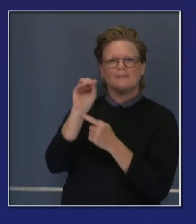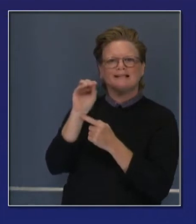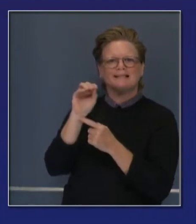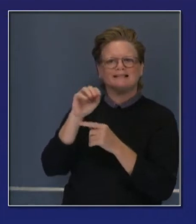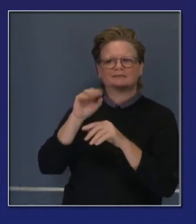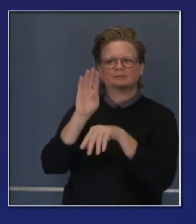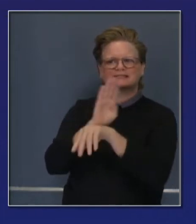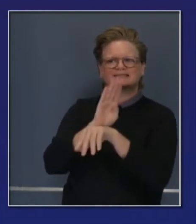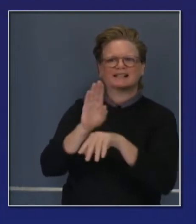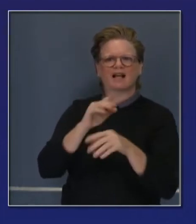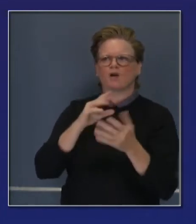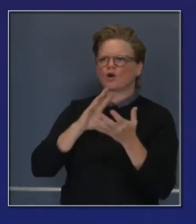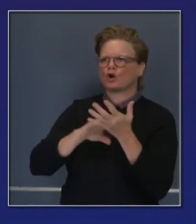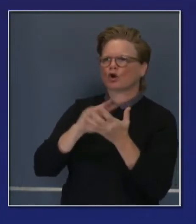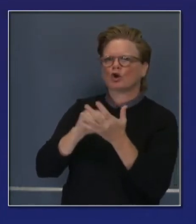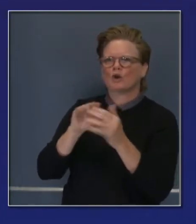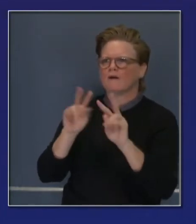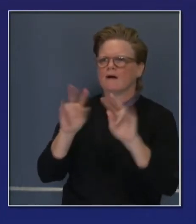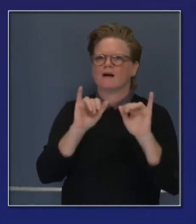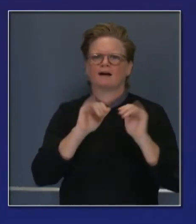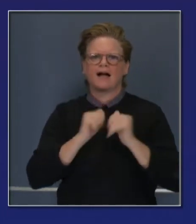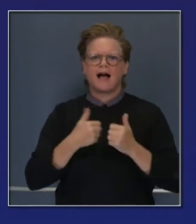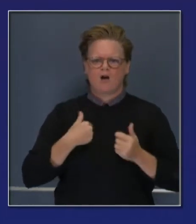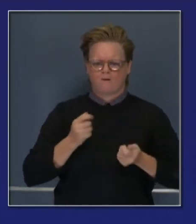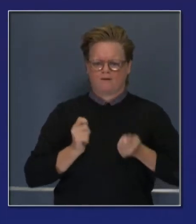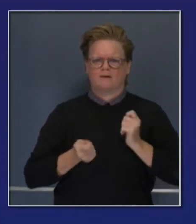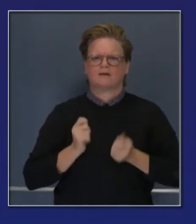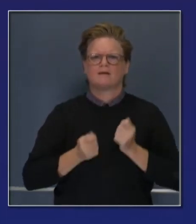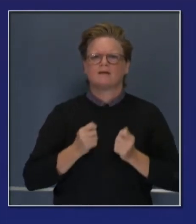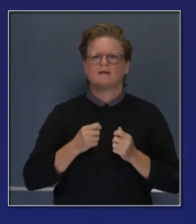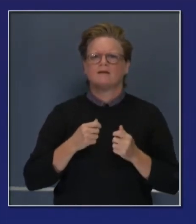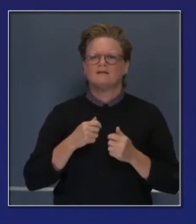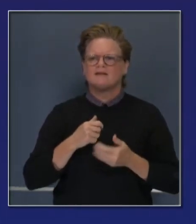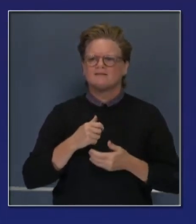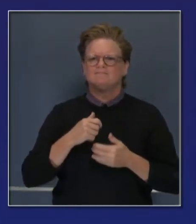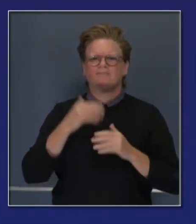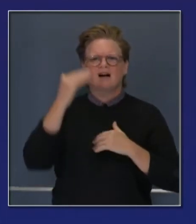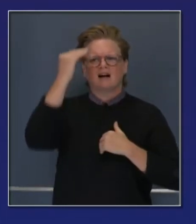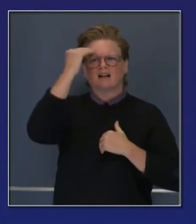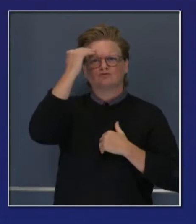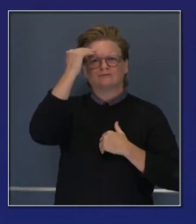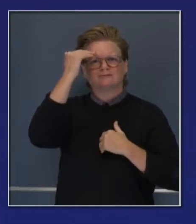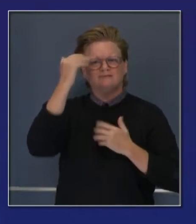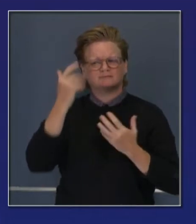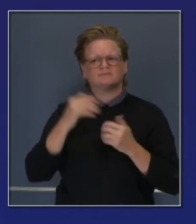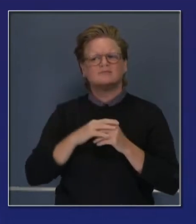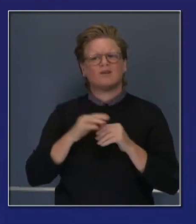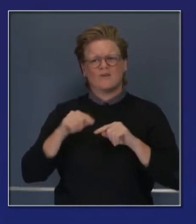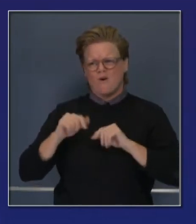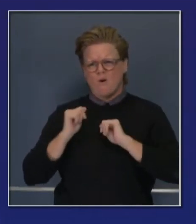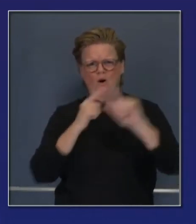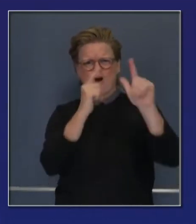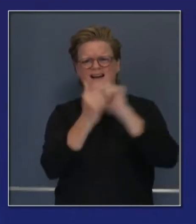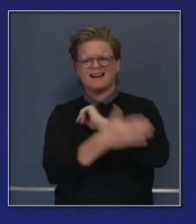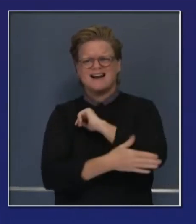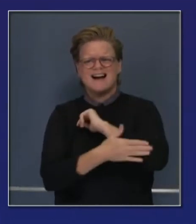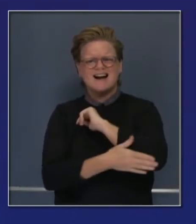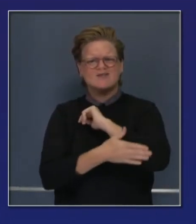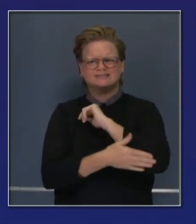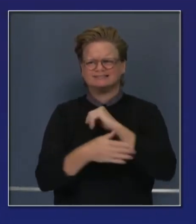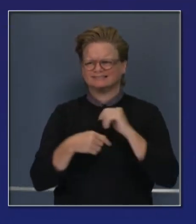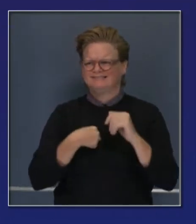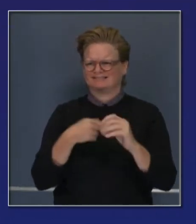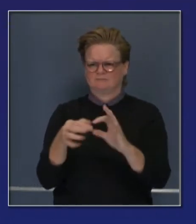to make sure that we're working with the counties, but yes, that we have more stringent guidelines as it relates to